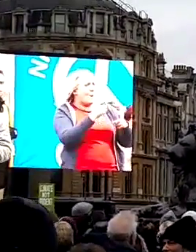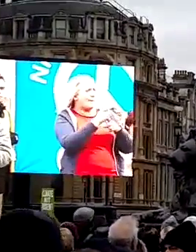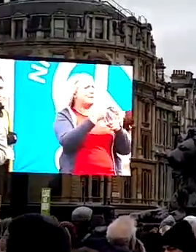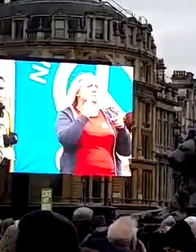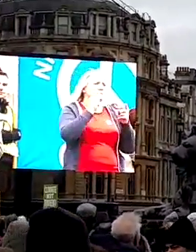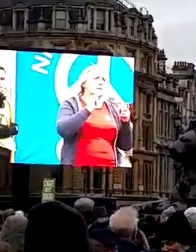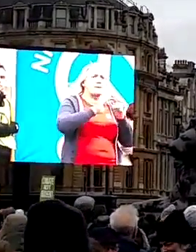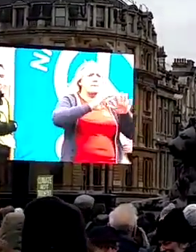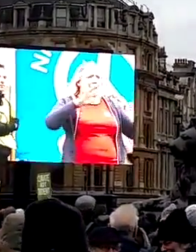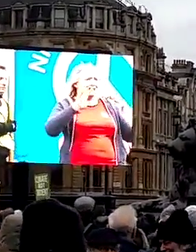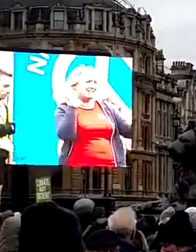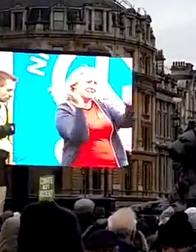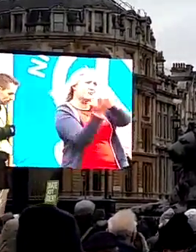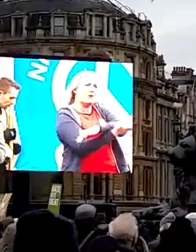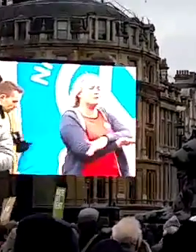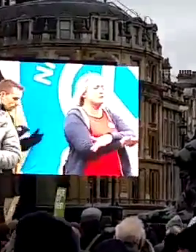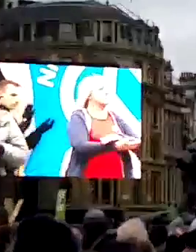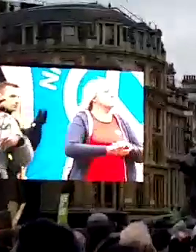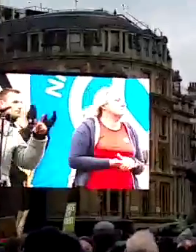Destruction!